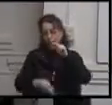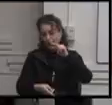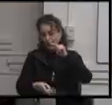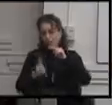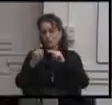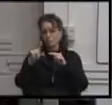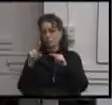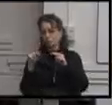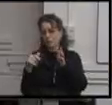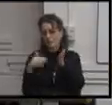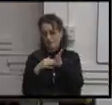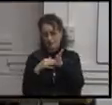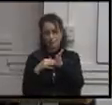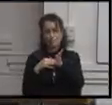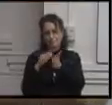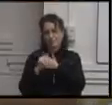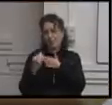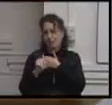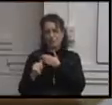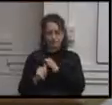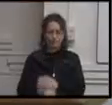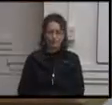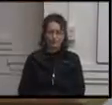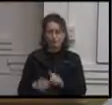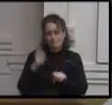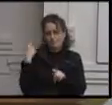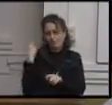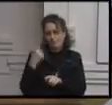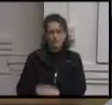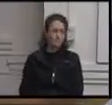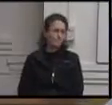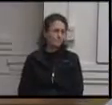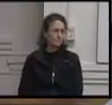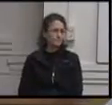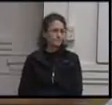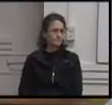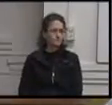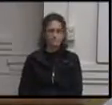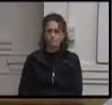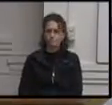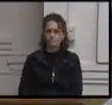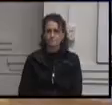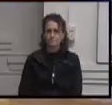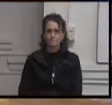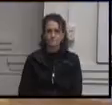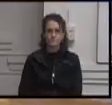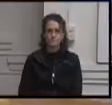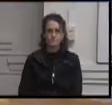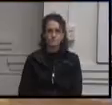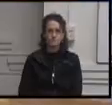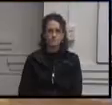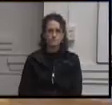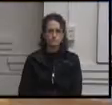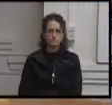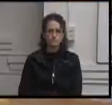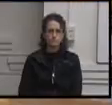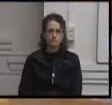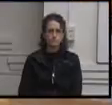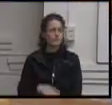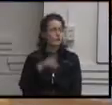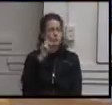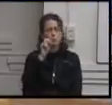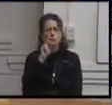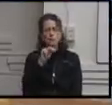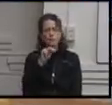the 2014 grand list. All right, then. And so is it fair to say, Dan or